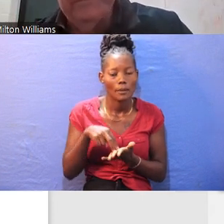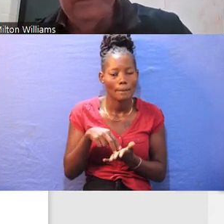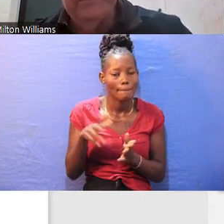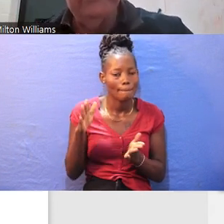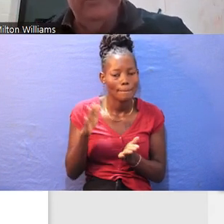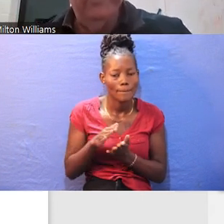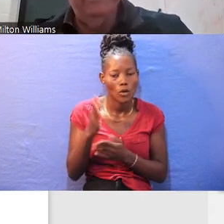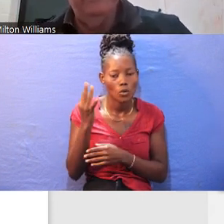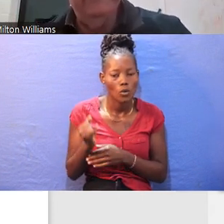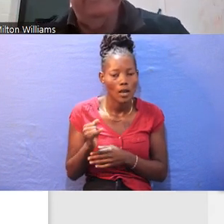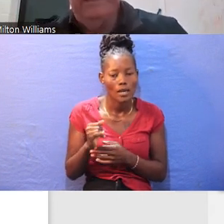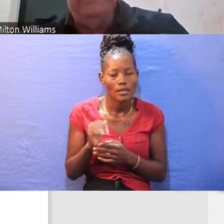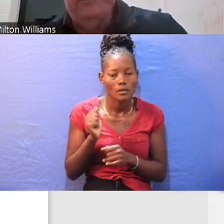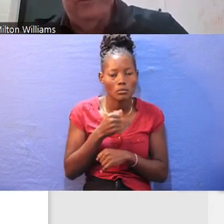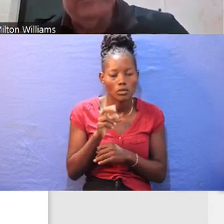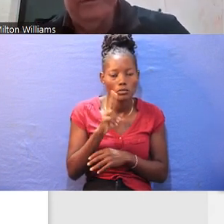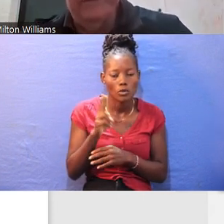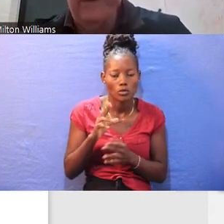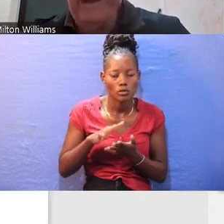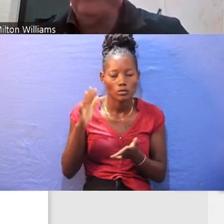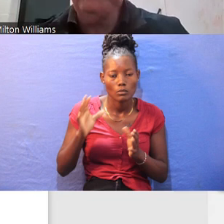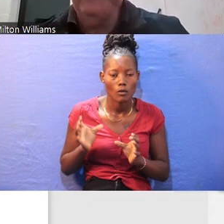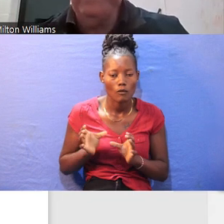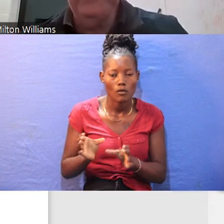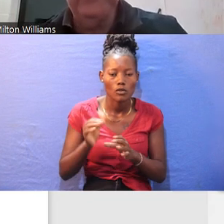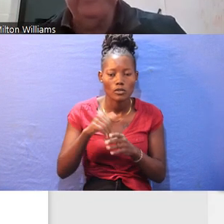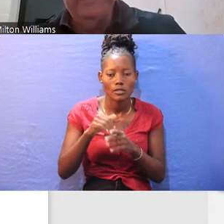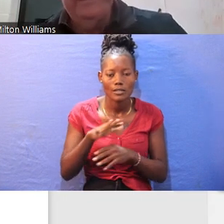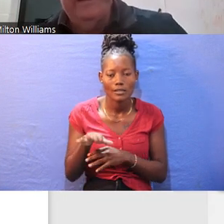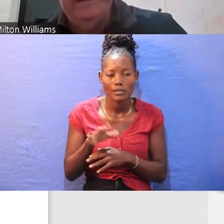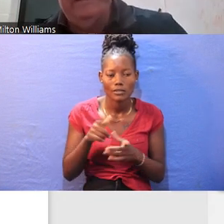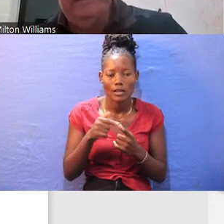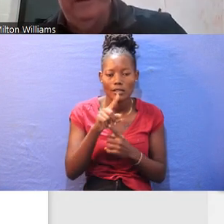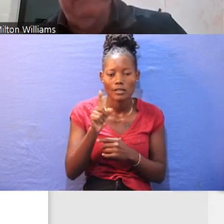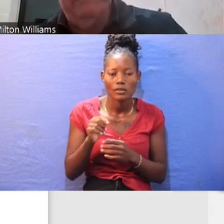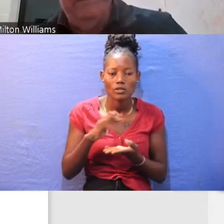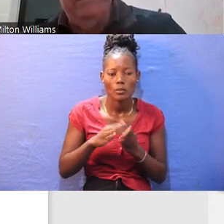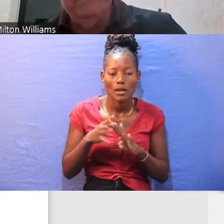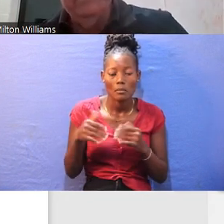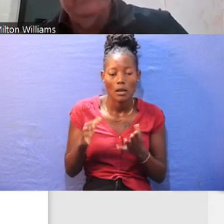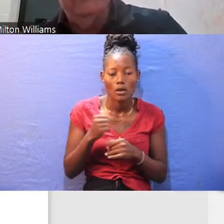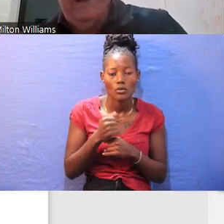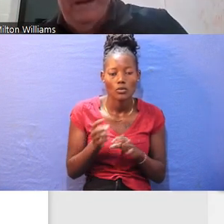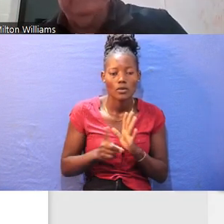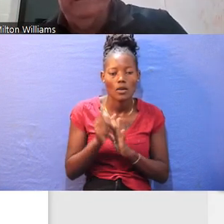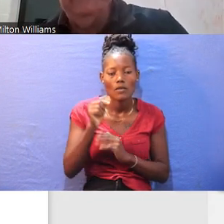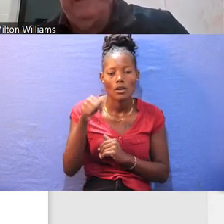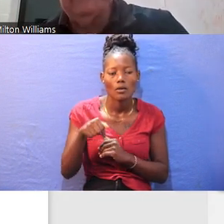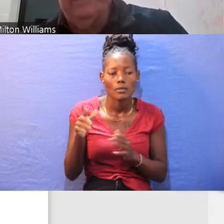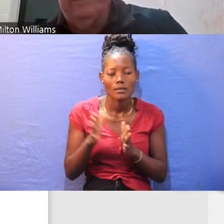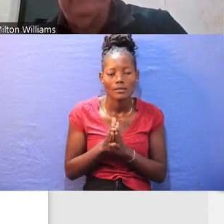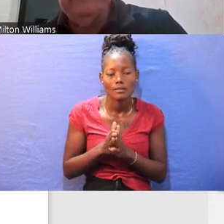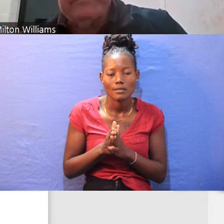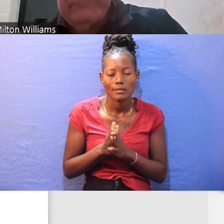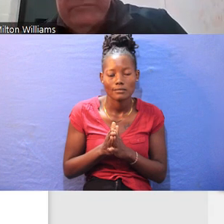ground. So then the question becomes, well, how do we develop this? And I believe